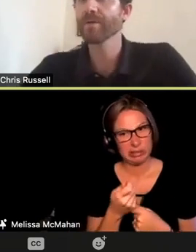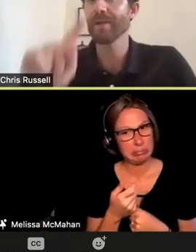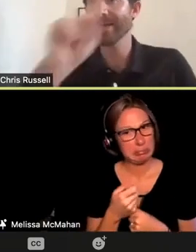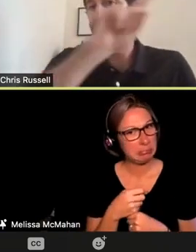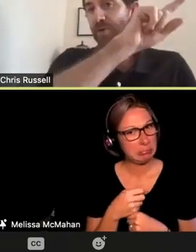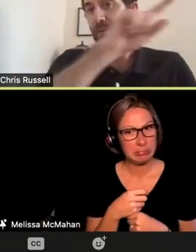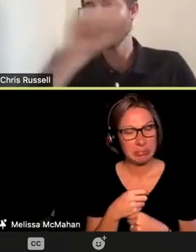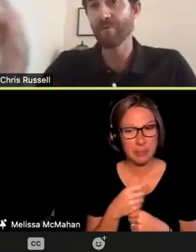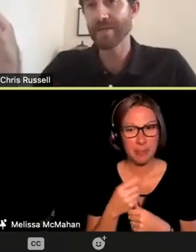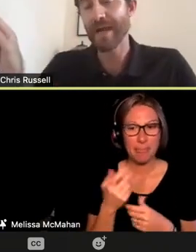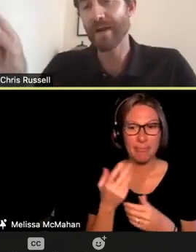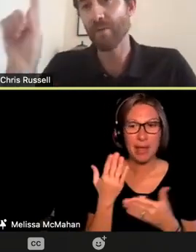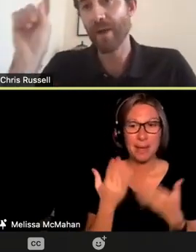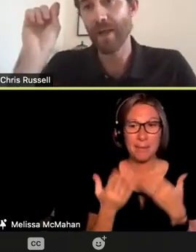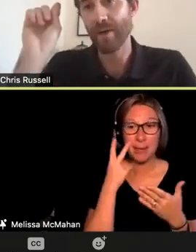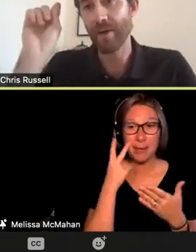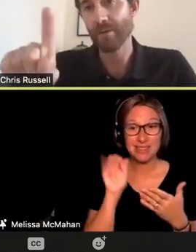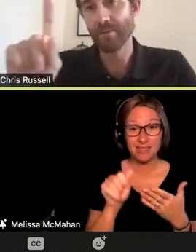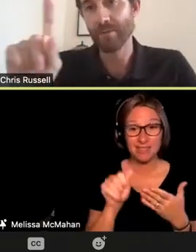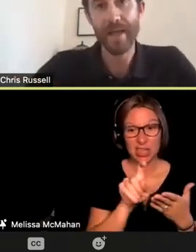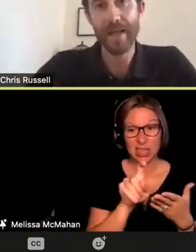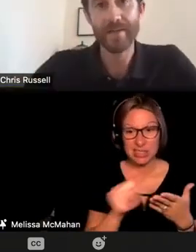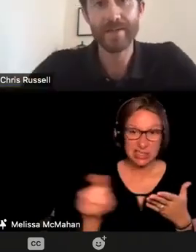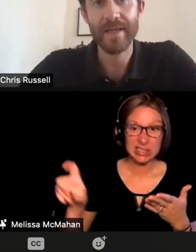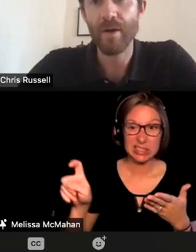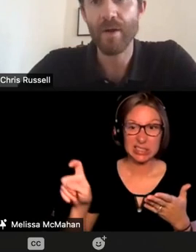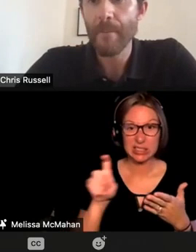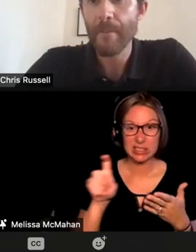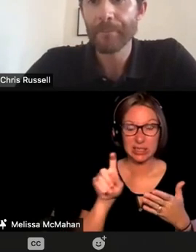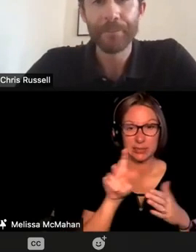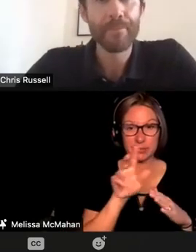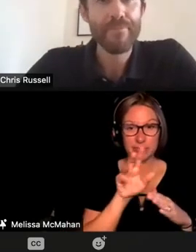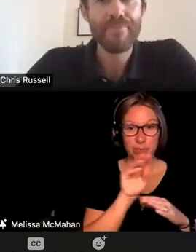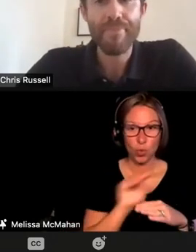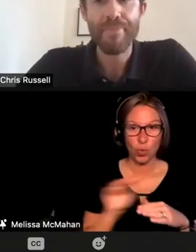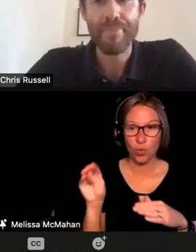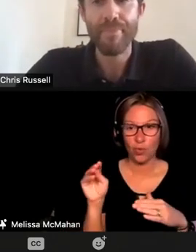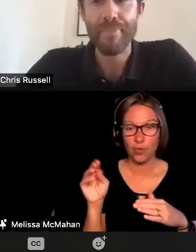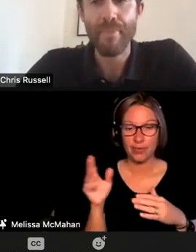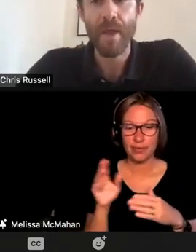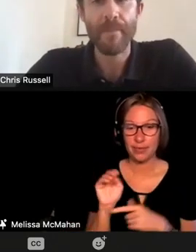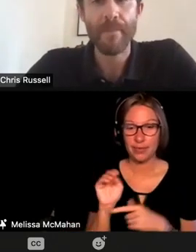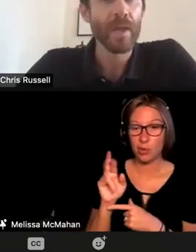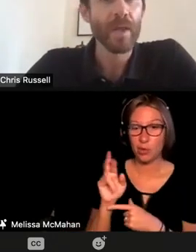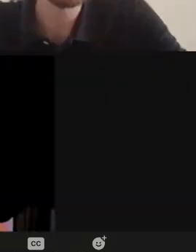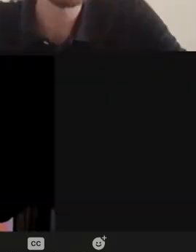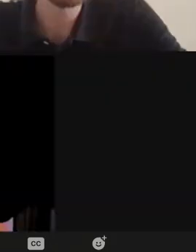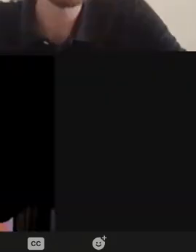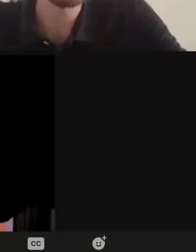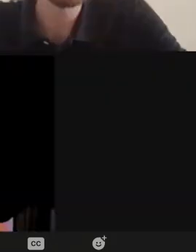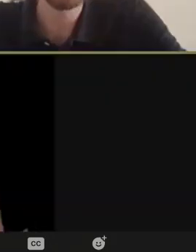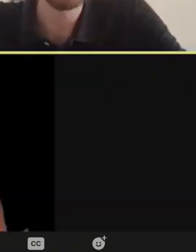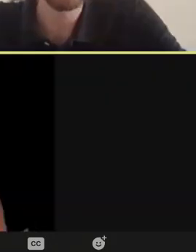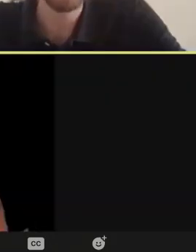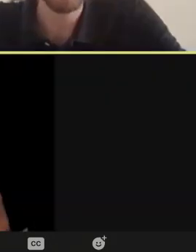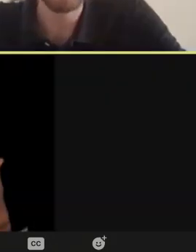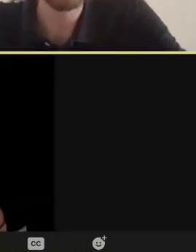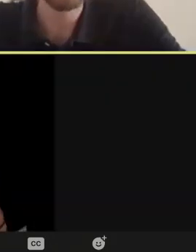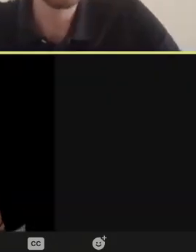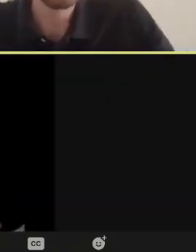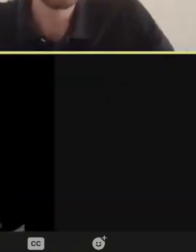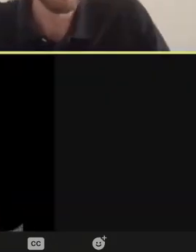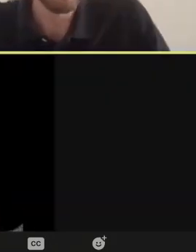want to like see if you can move us out of the way, or. All right, I'll fiddle with it. Go ahead. Okay. Let me